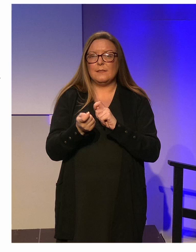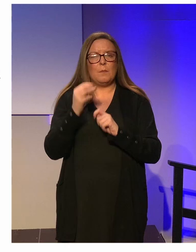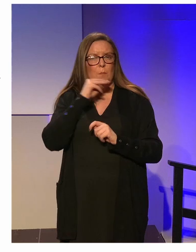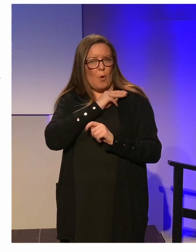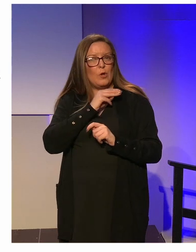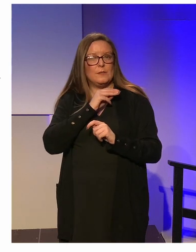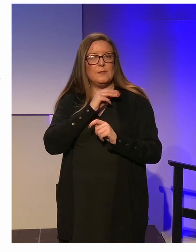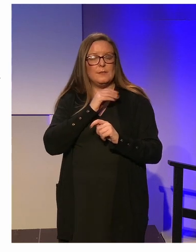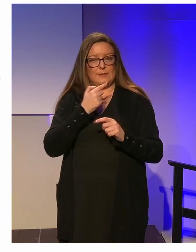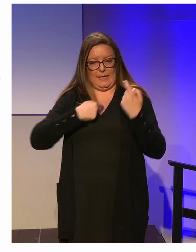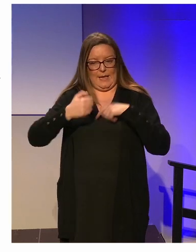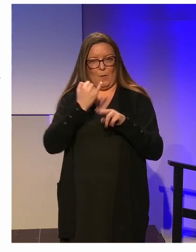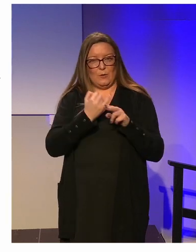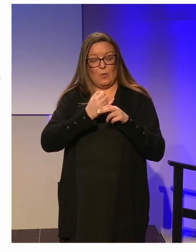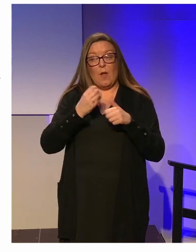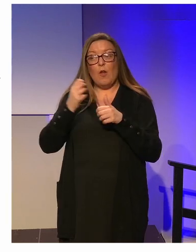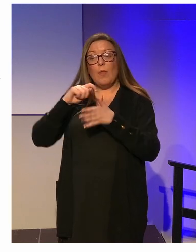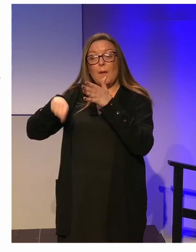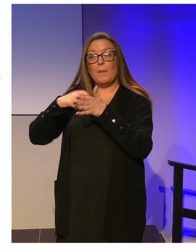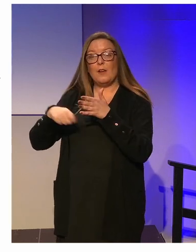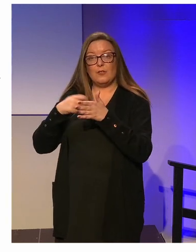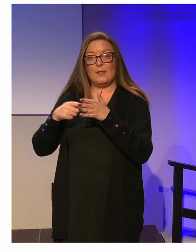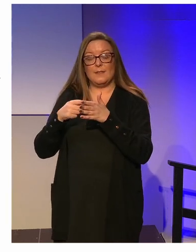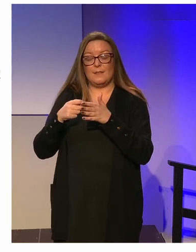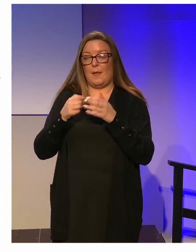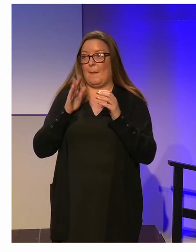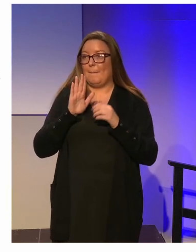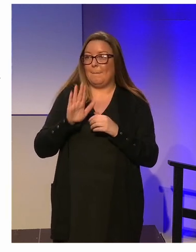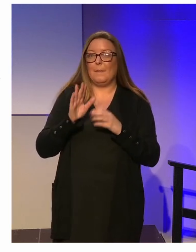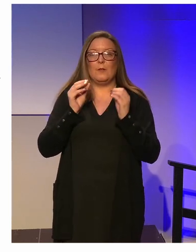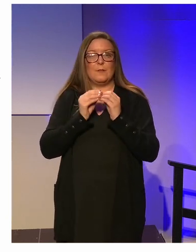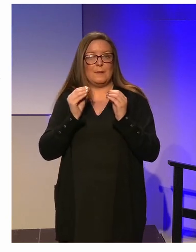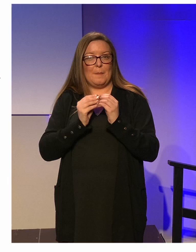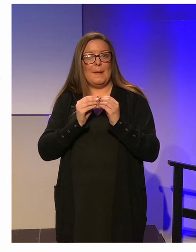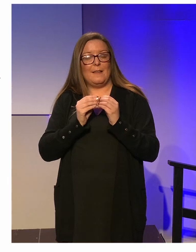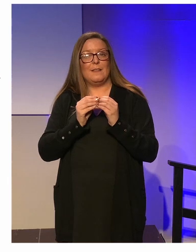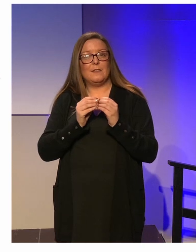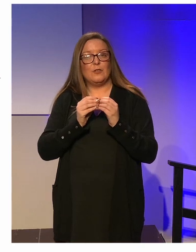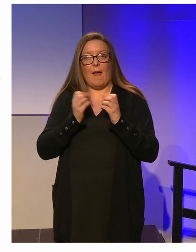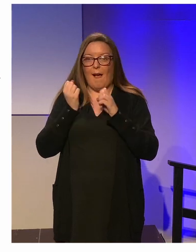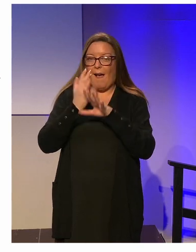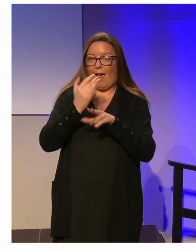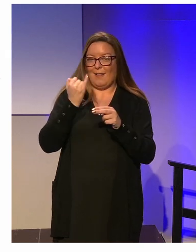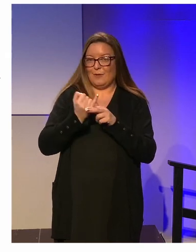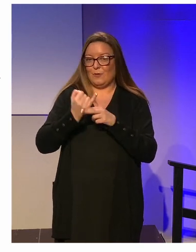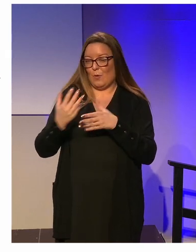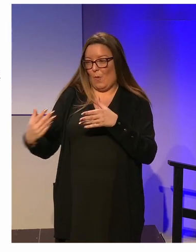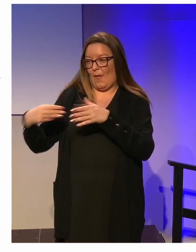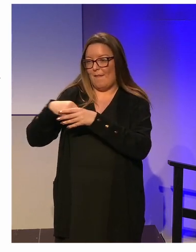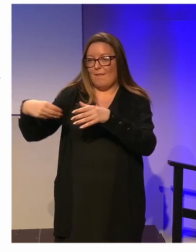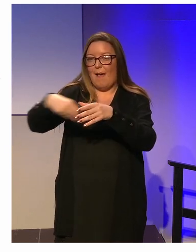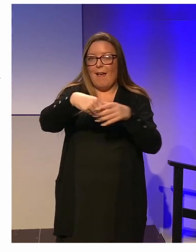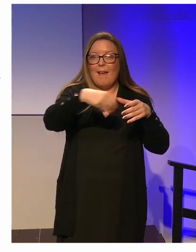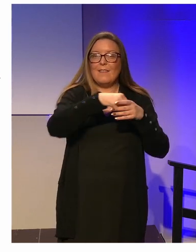And there are other projects. I mean, this week I can't not take the opportunity to give a huge shout out to all the schools that are involved in Stand Up this